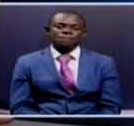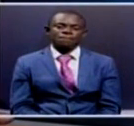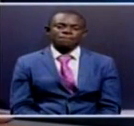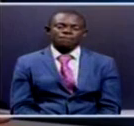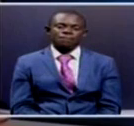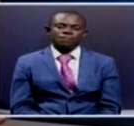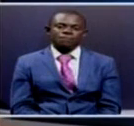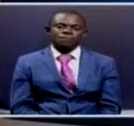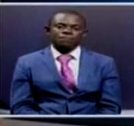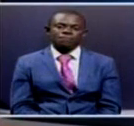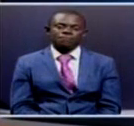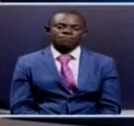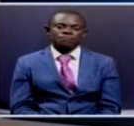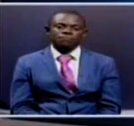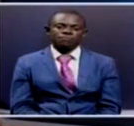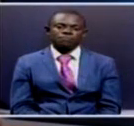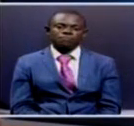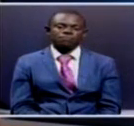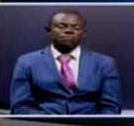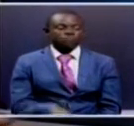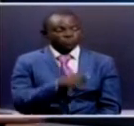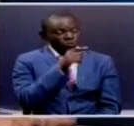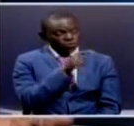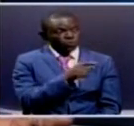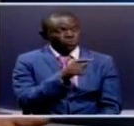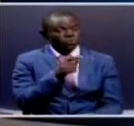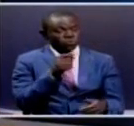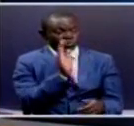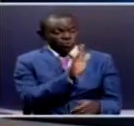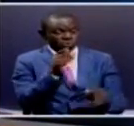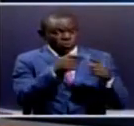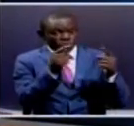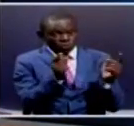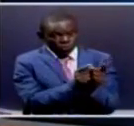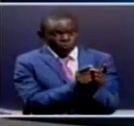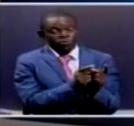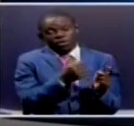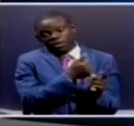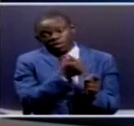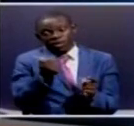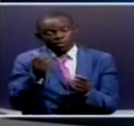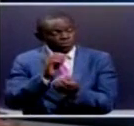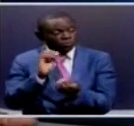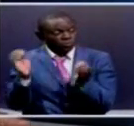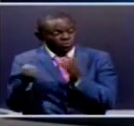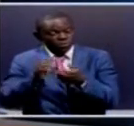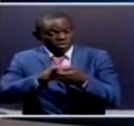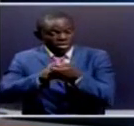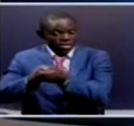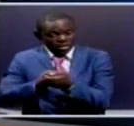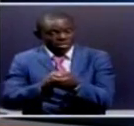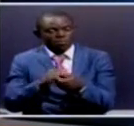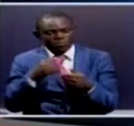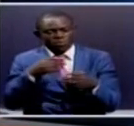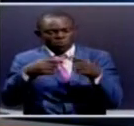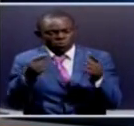this, you acknowledge that you've got two positions here. Yes. There's your group, there's the opposition alliance, which does not agree with the